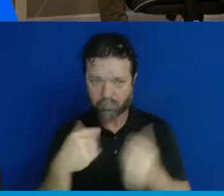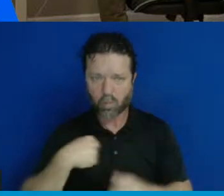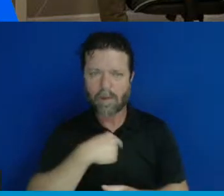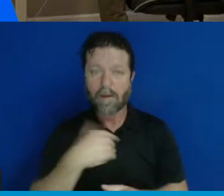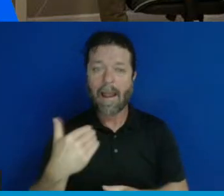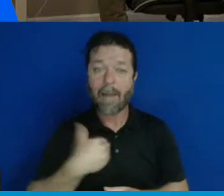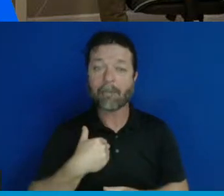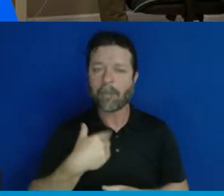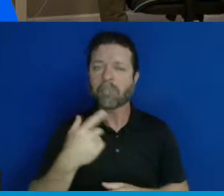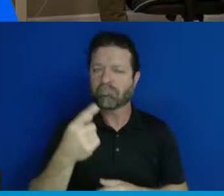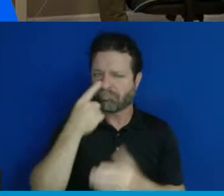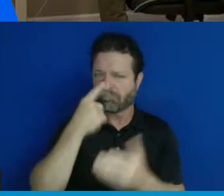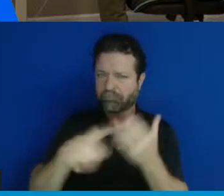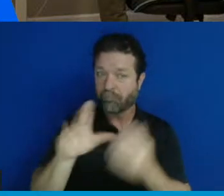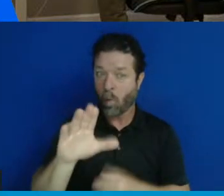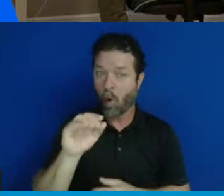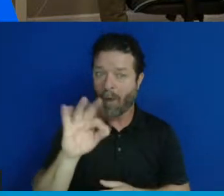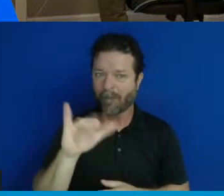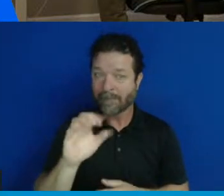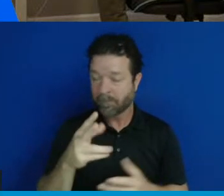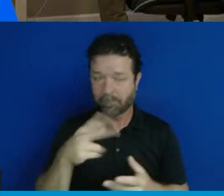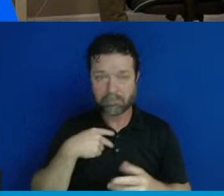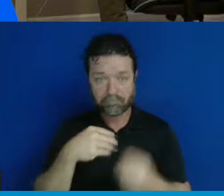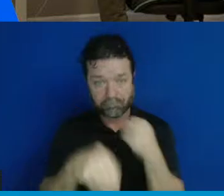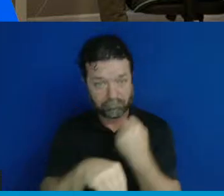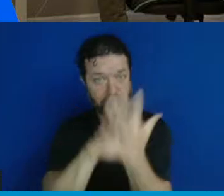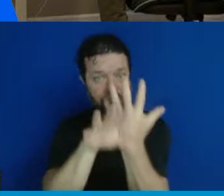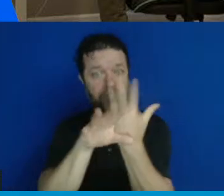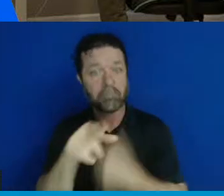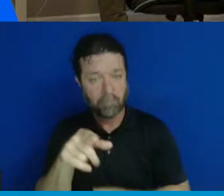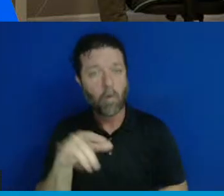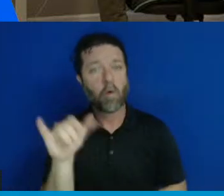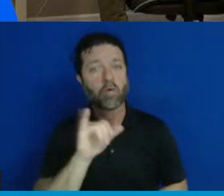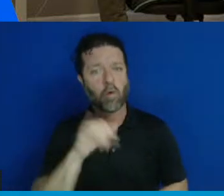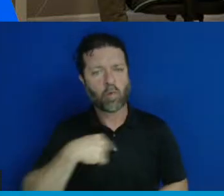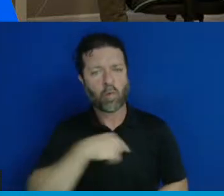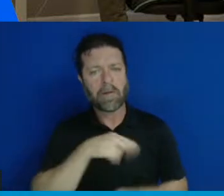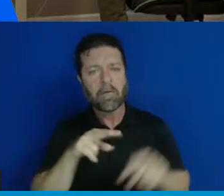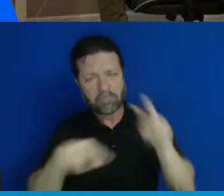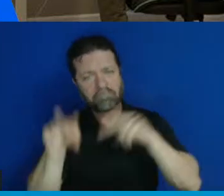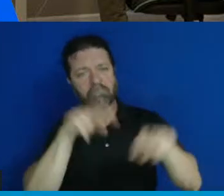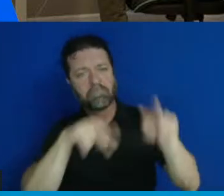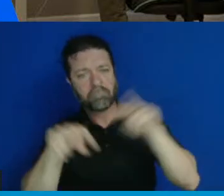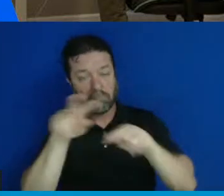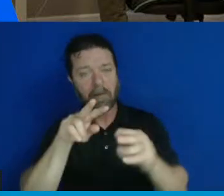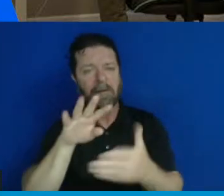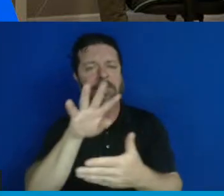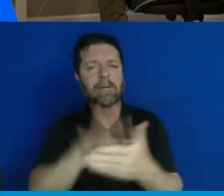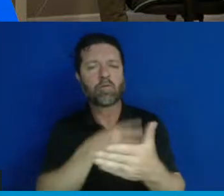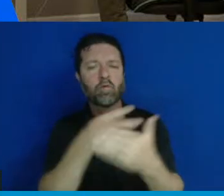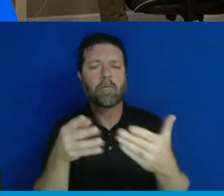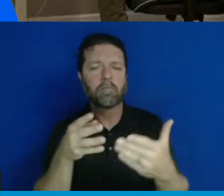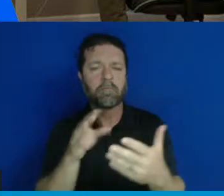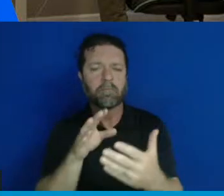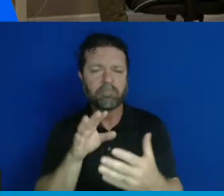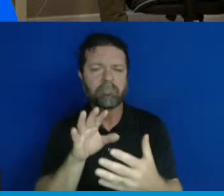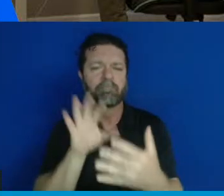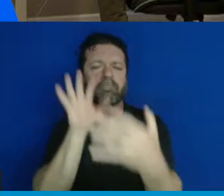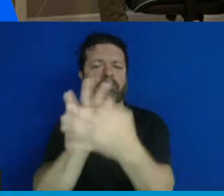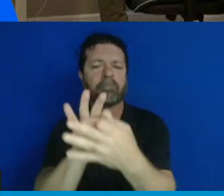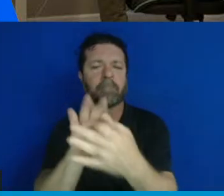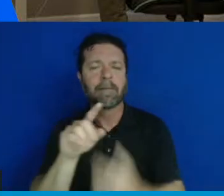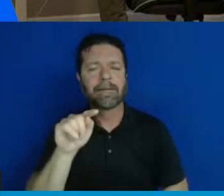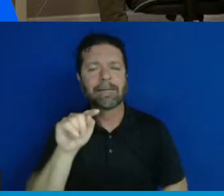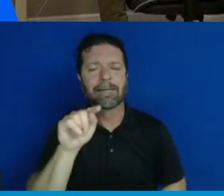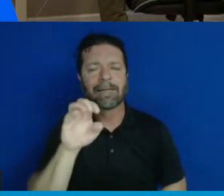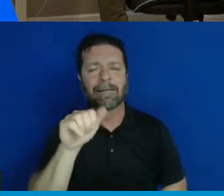space. And that would be we do schedule a Teams live video call with you, and we'll essentially use